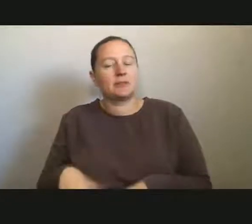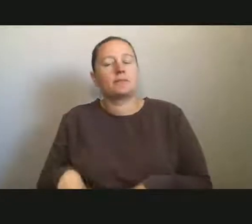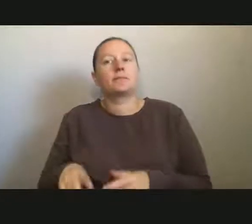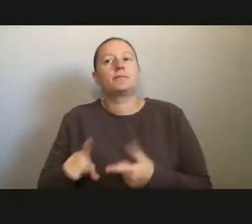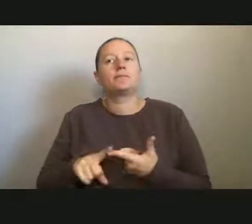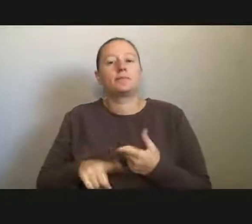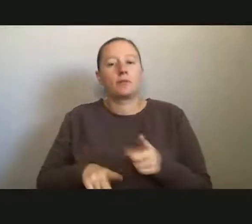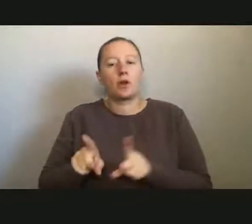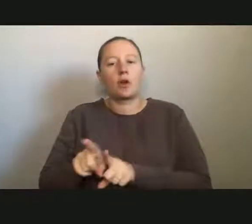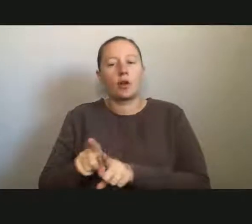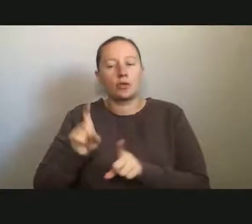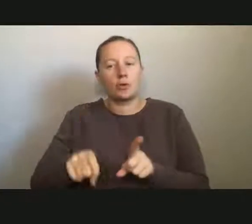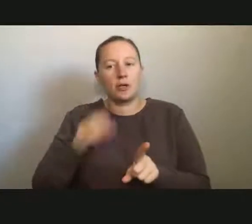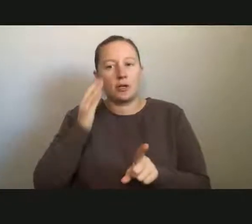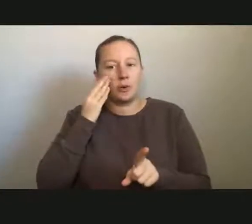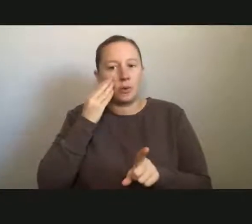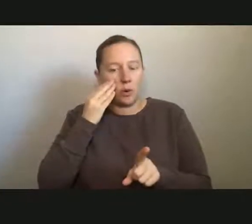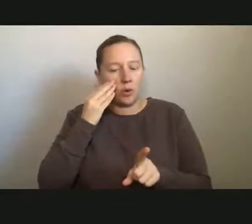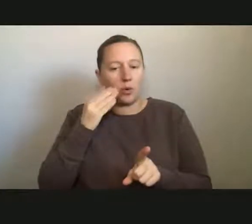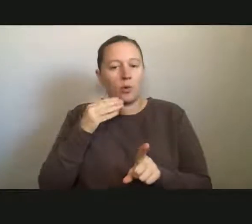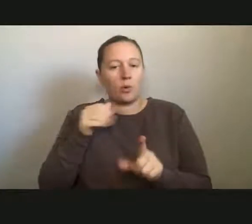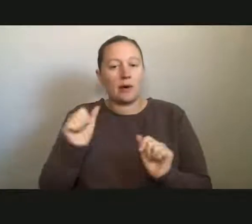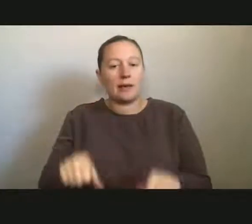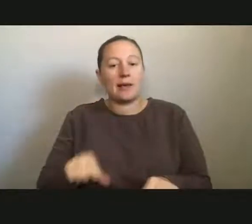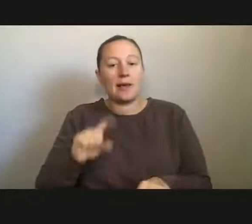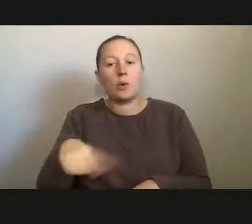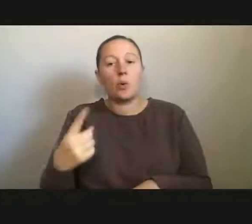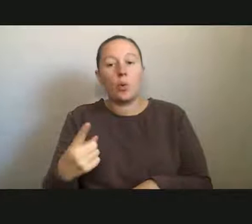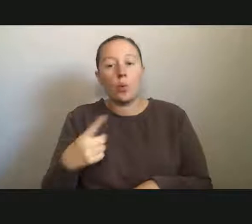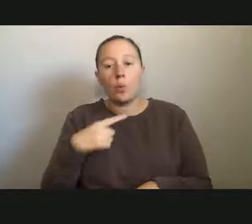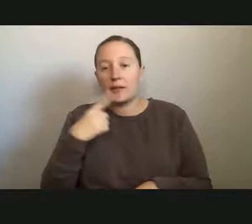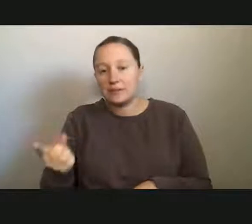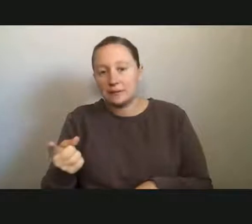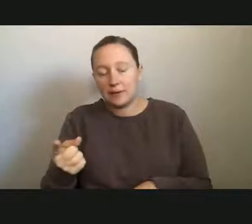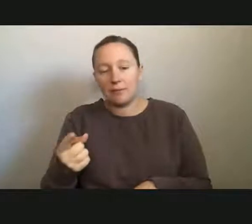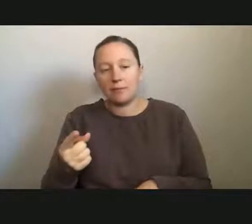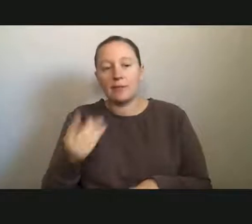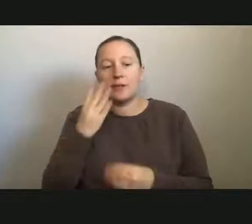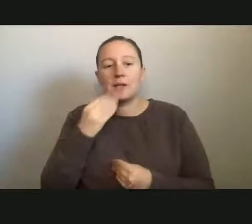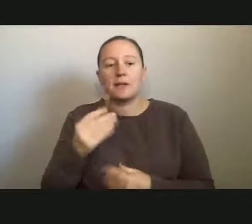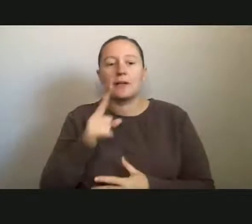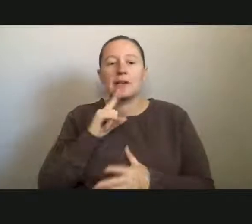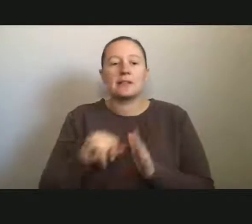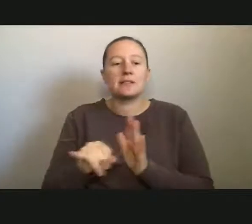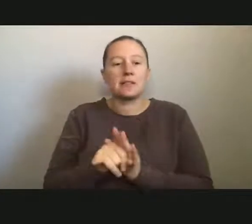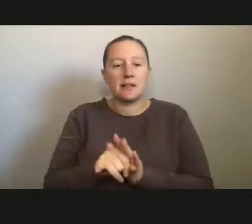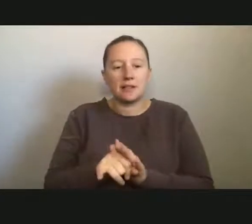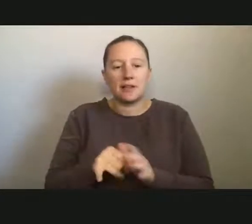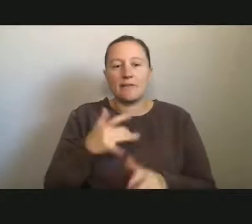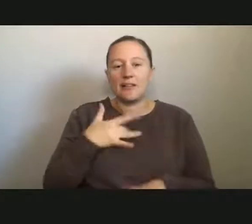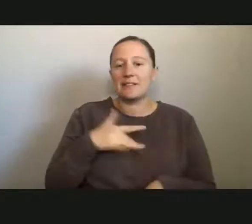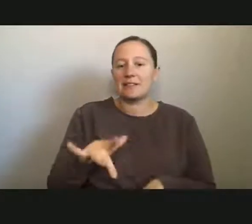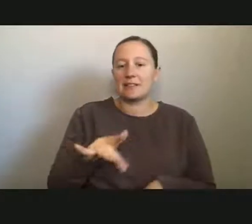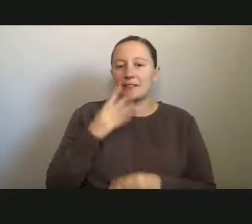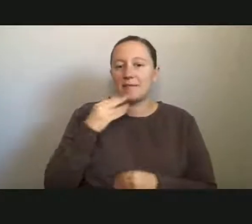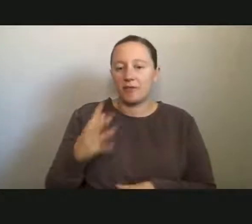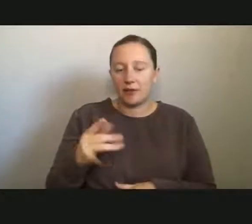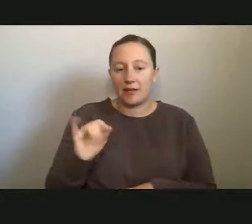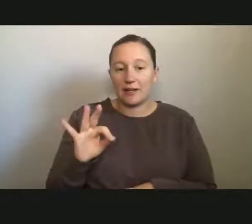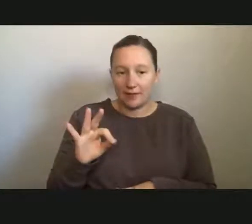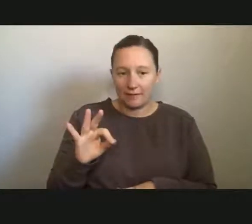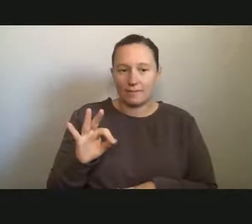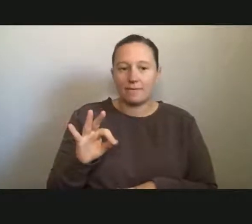would also need to know that you can only disclose information that's identifiable and sensitive if